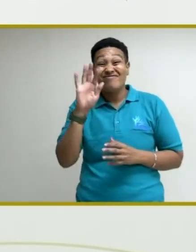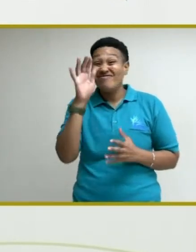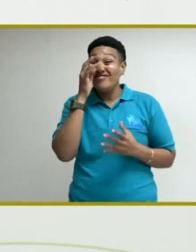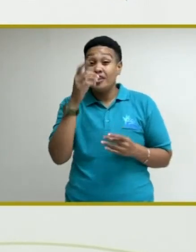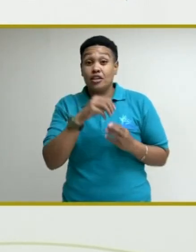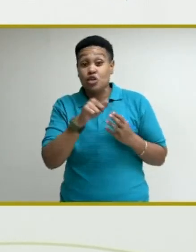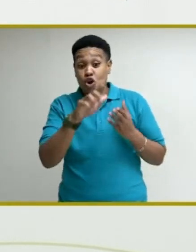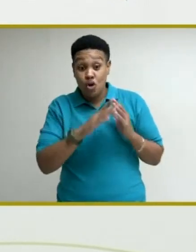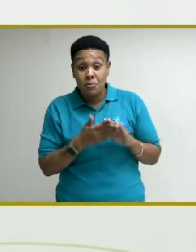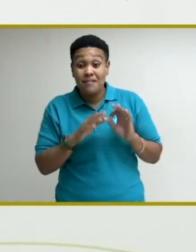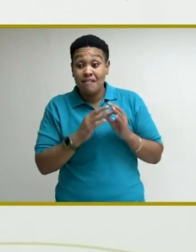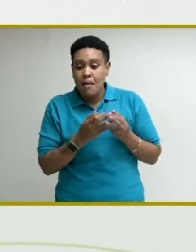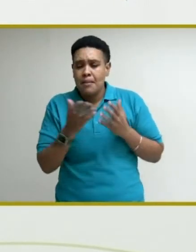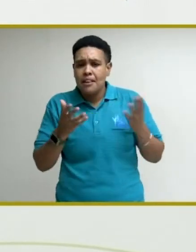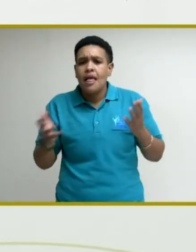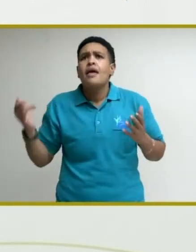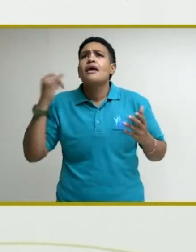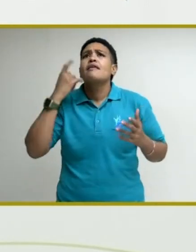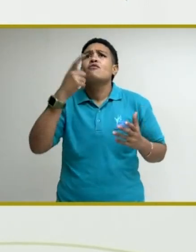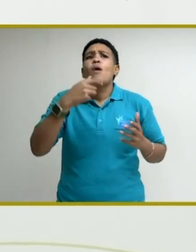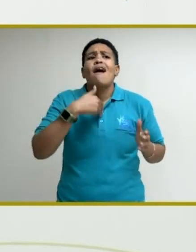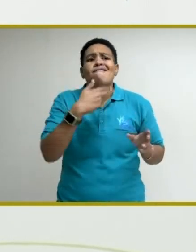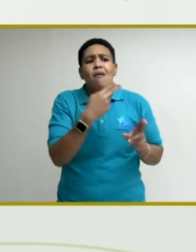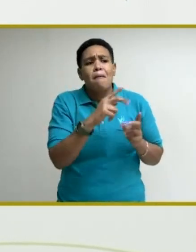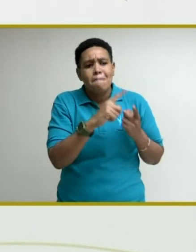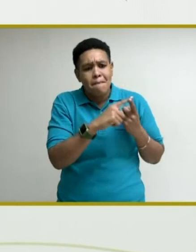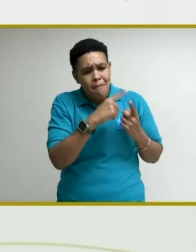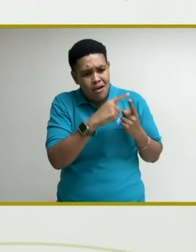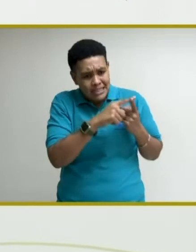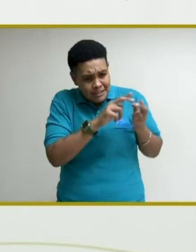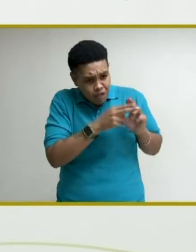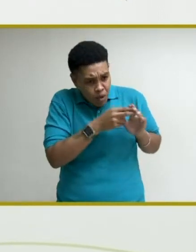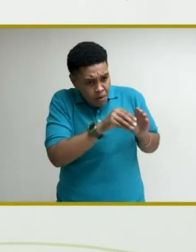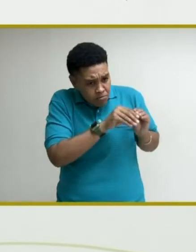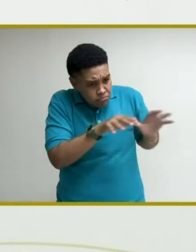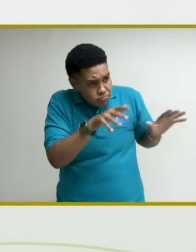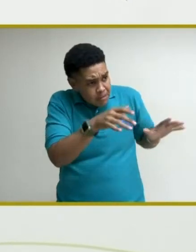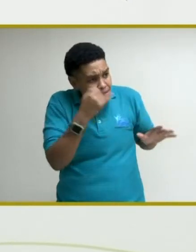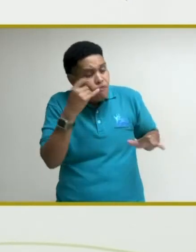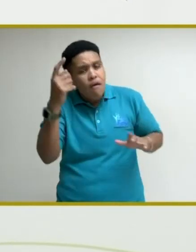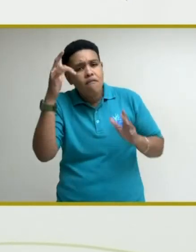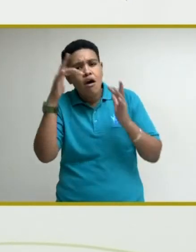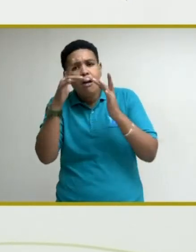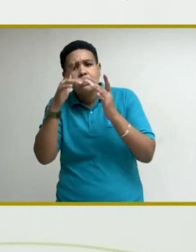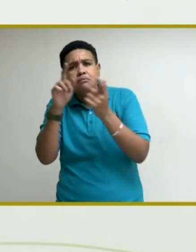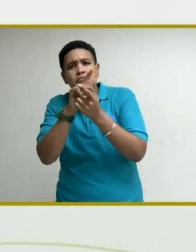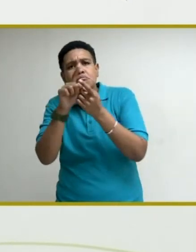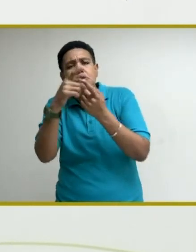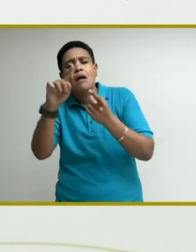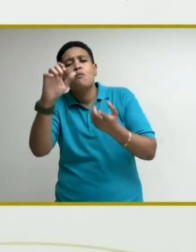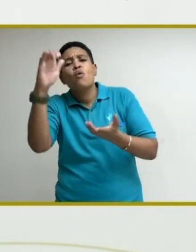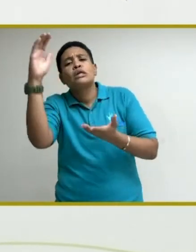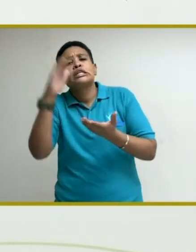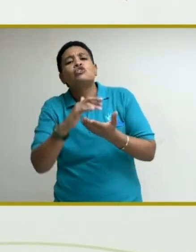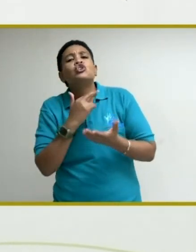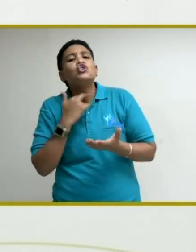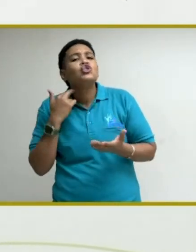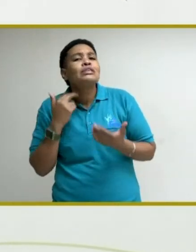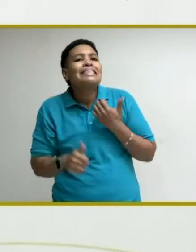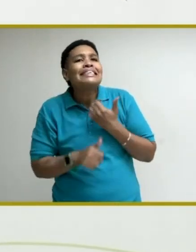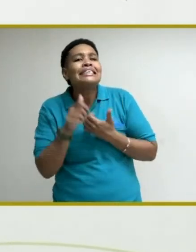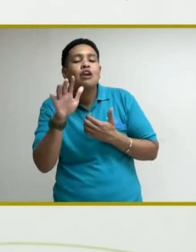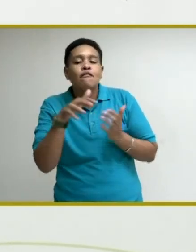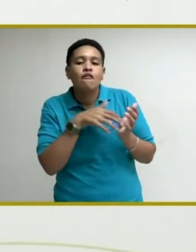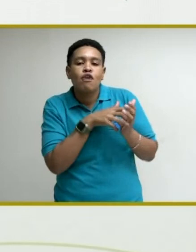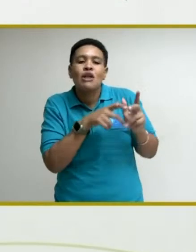families, if it is that you have positive cases, if you have contacts, then you do want to decrease the risk of your